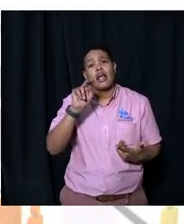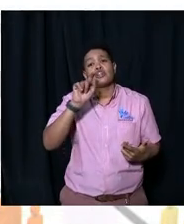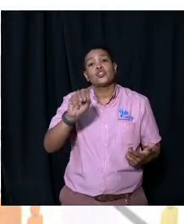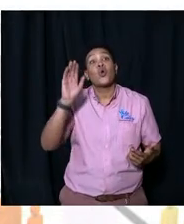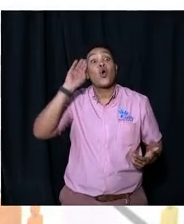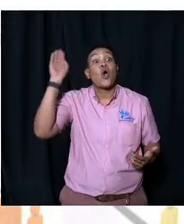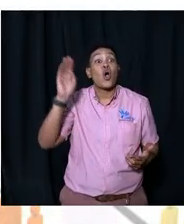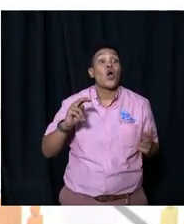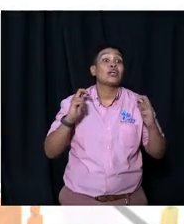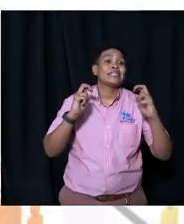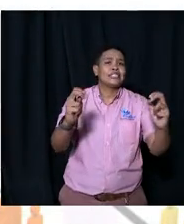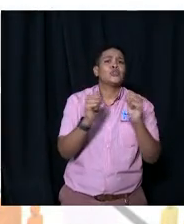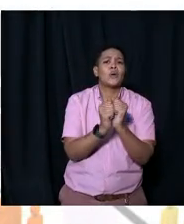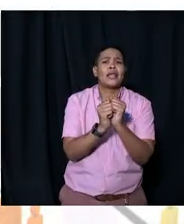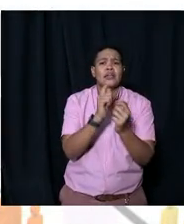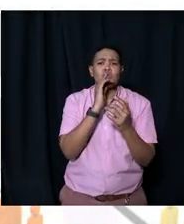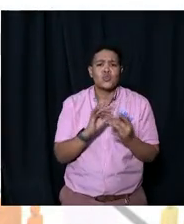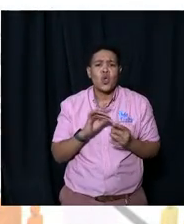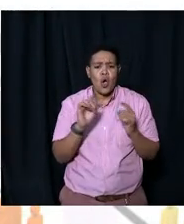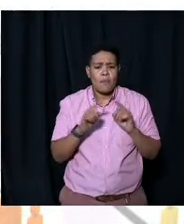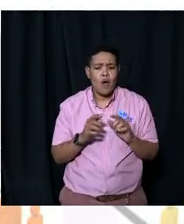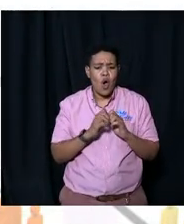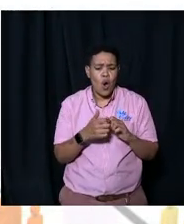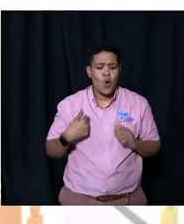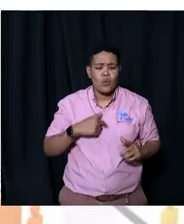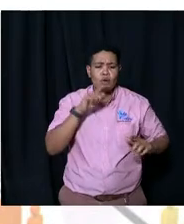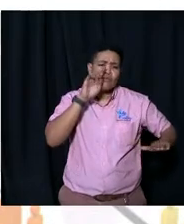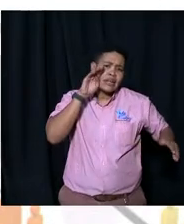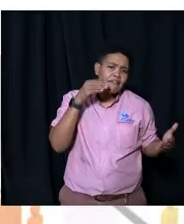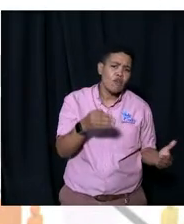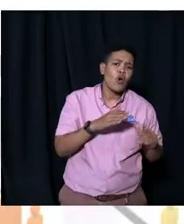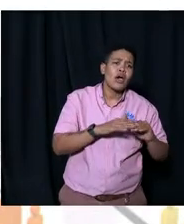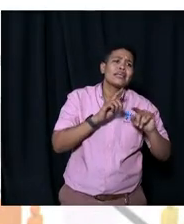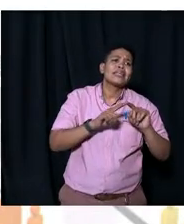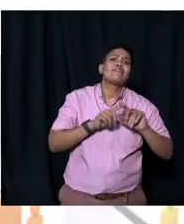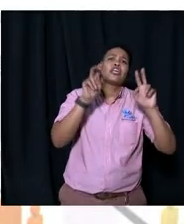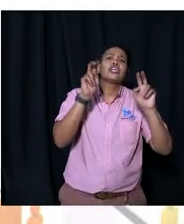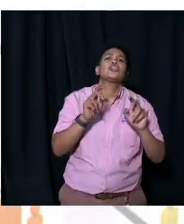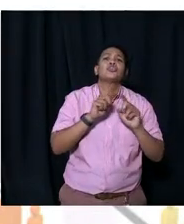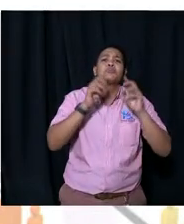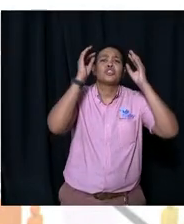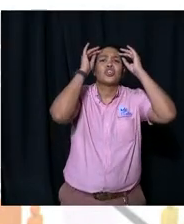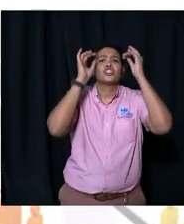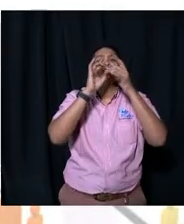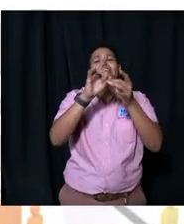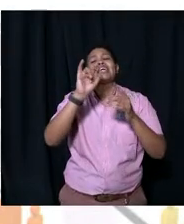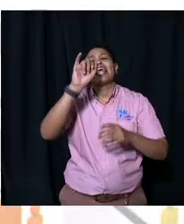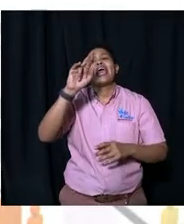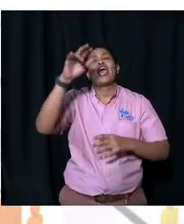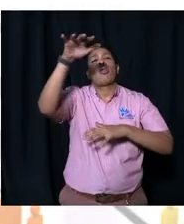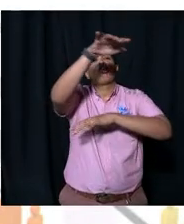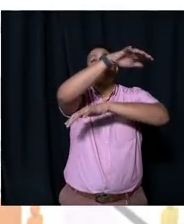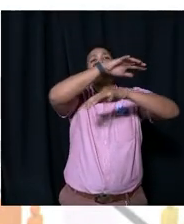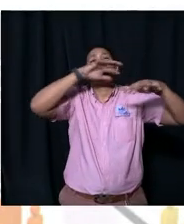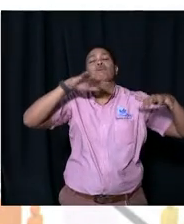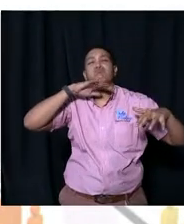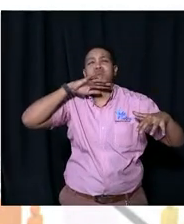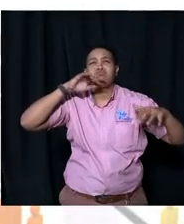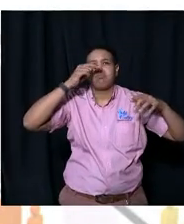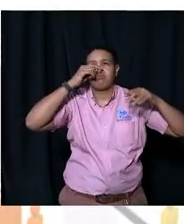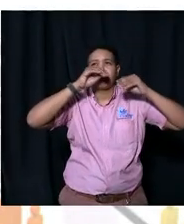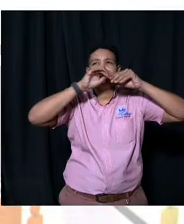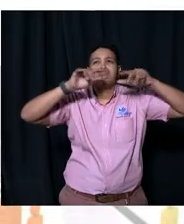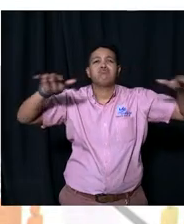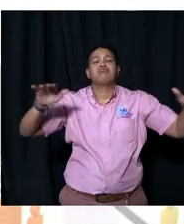all sitting together to talk about how it is that we address the issues and concerns related to air pollution in the country